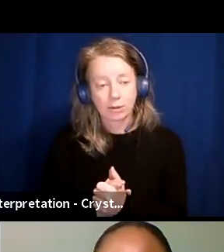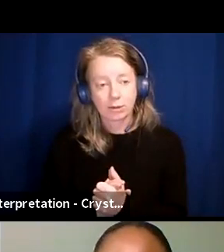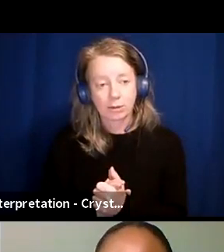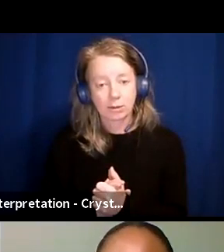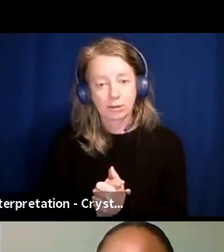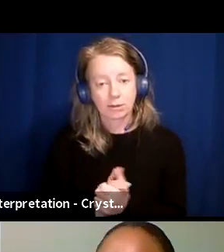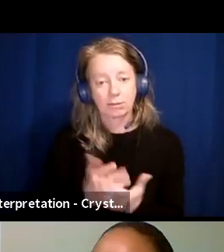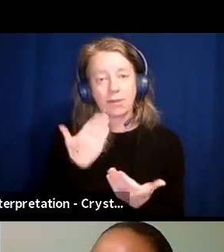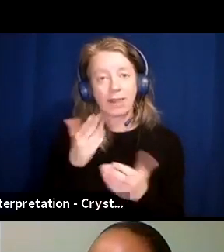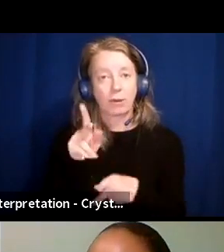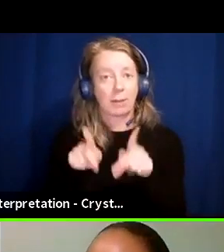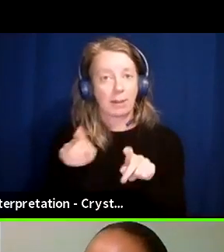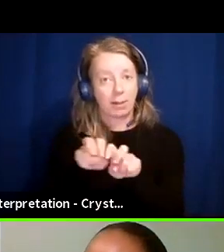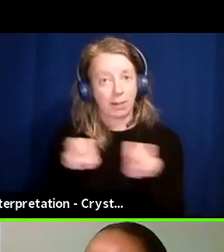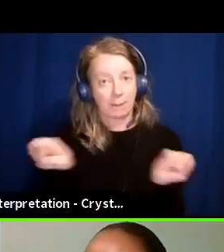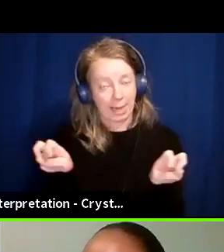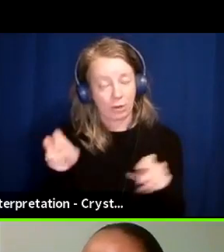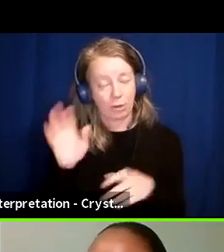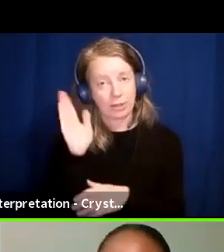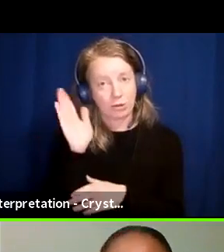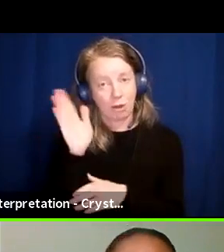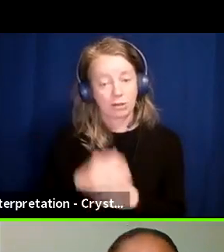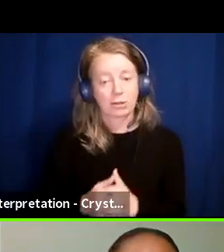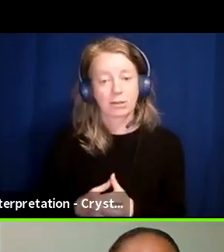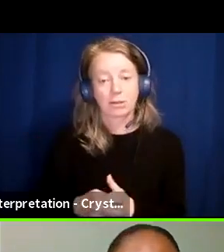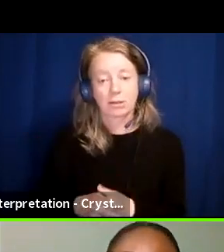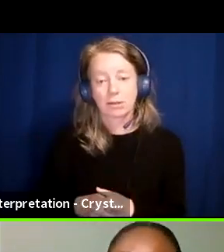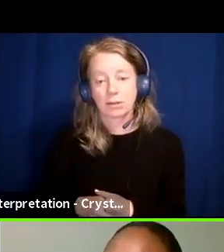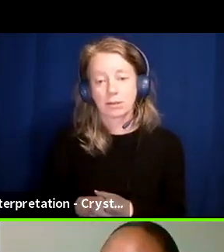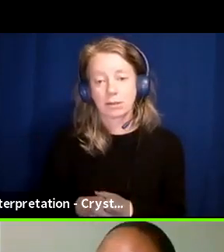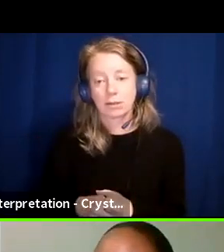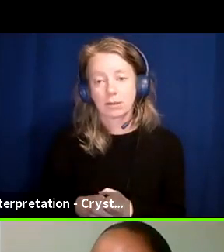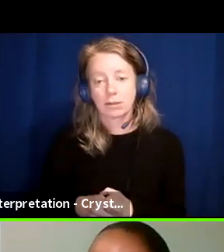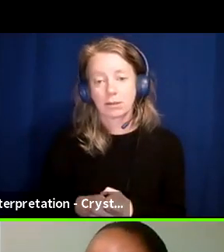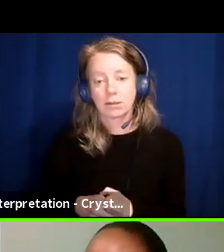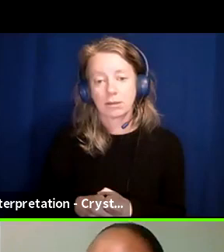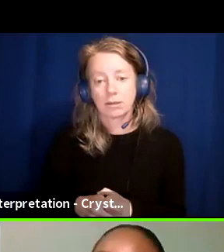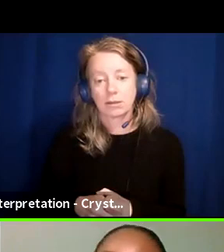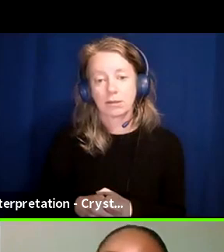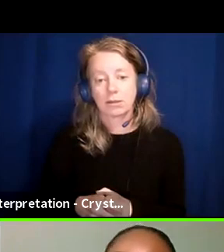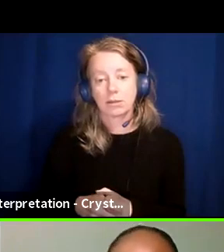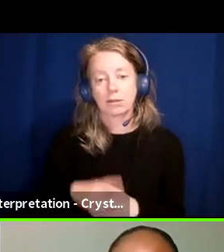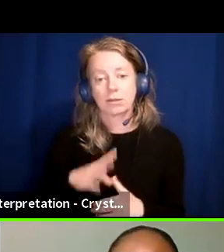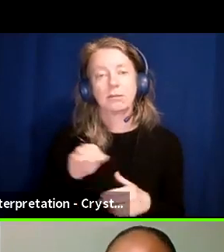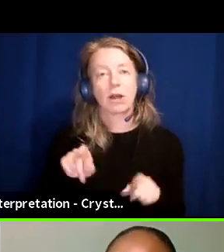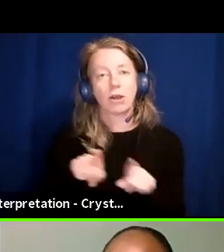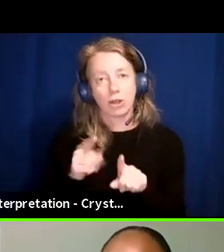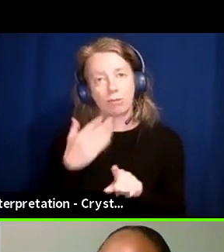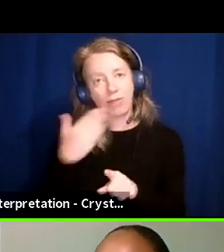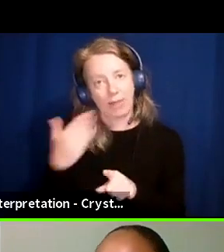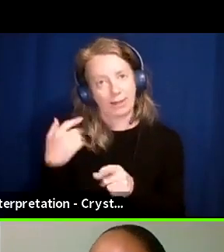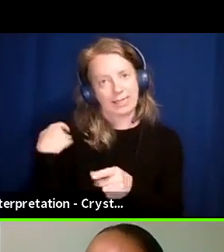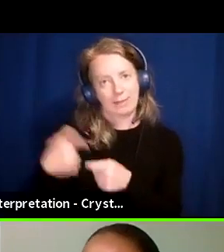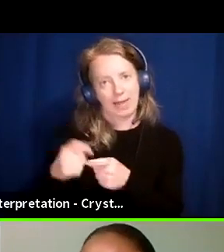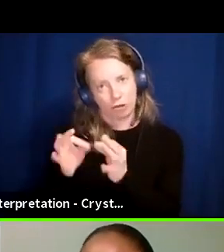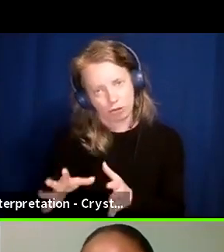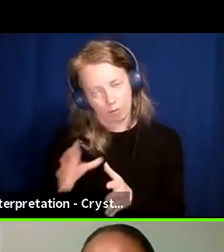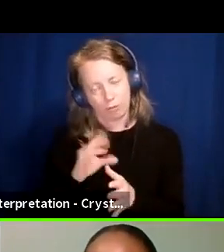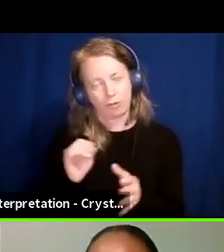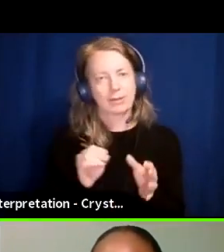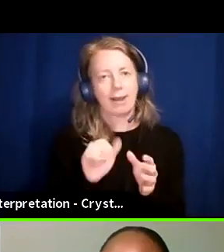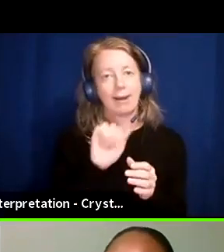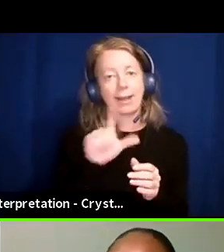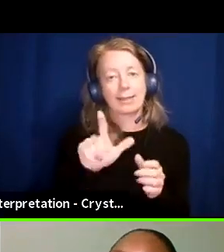panelists and all naming of our ASL interpreters, and those are